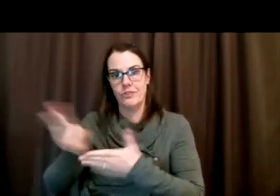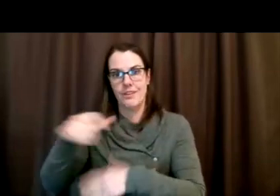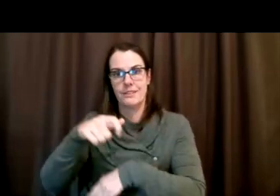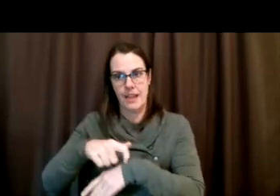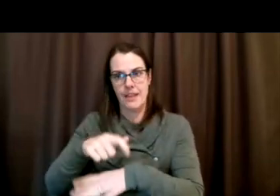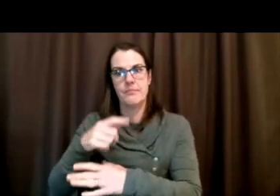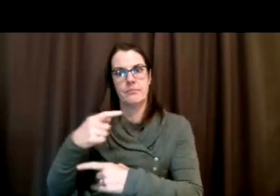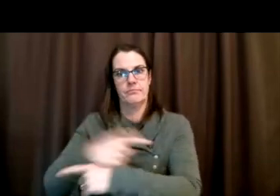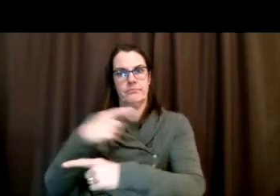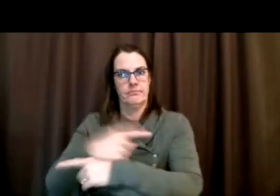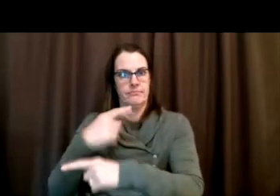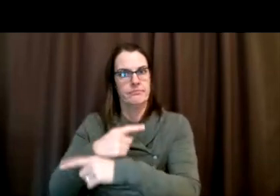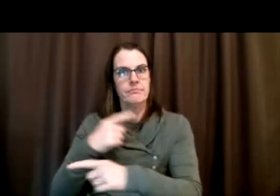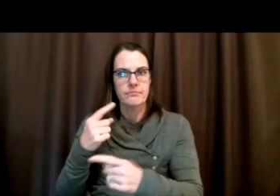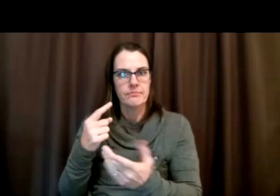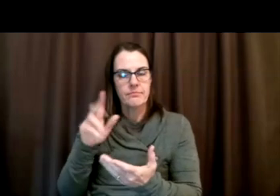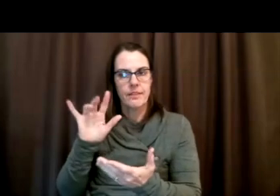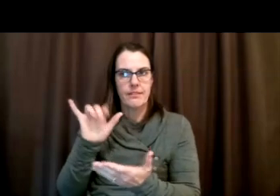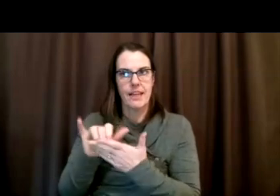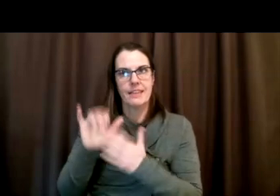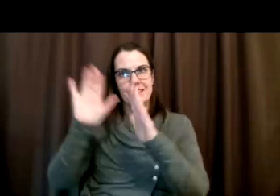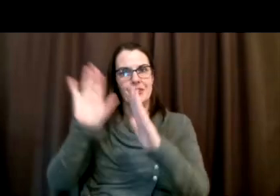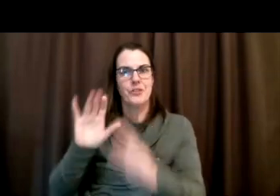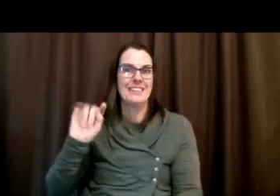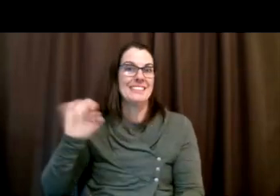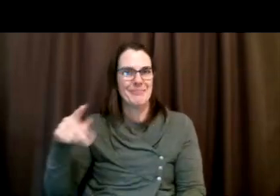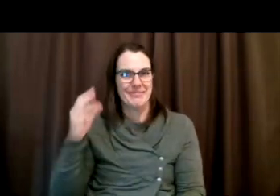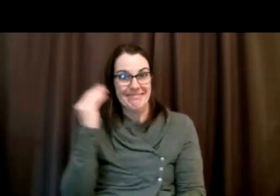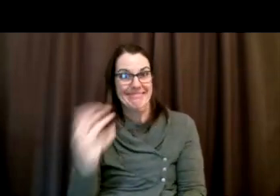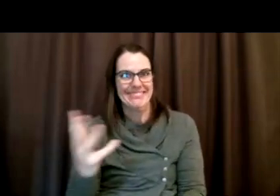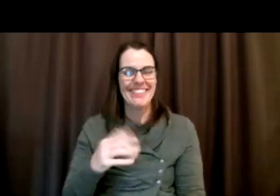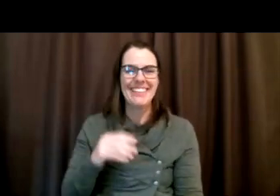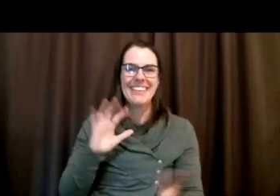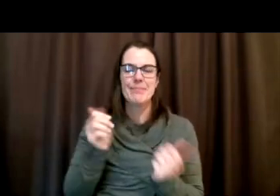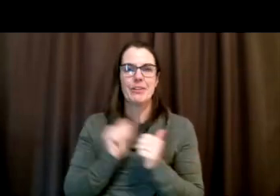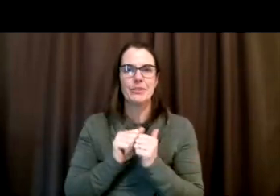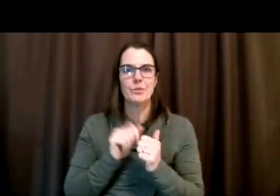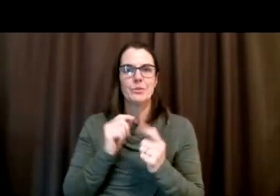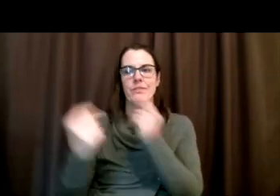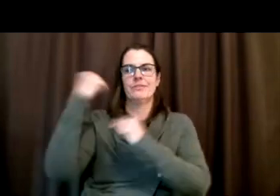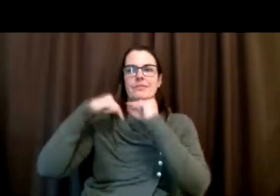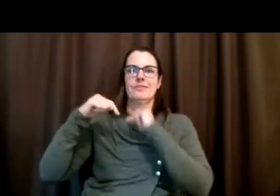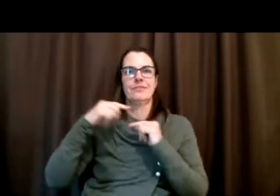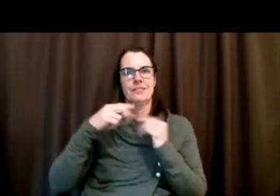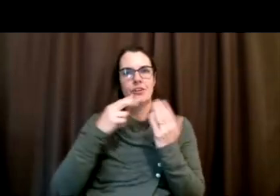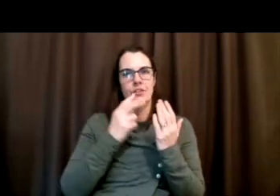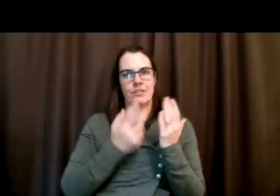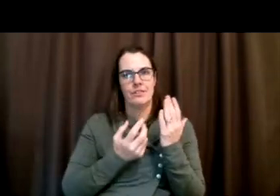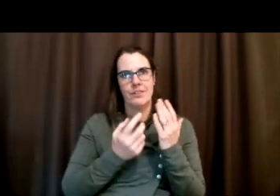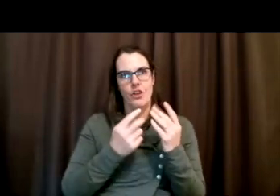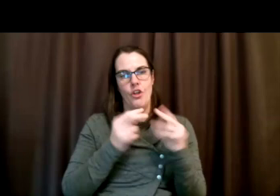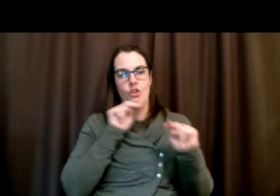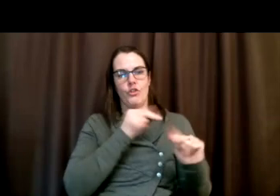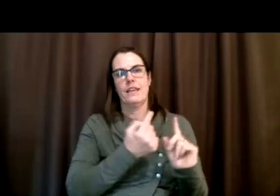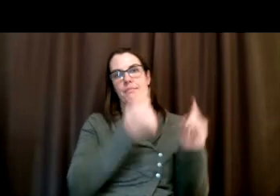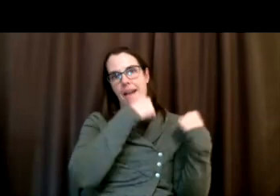proactively is a great tip, I think, versus having to do it after the fact and struggling to